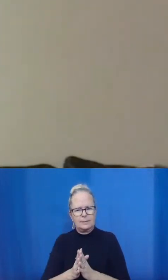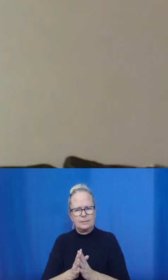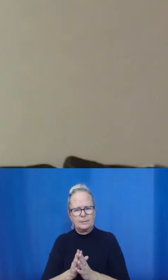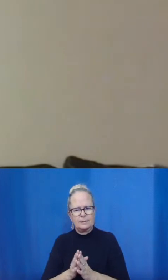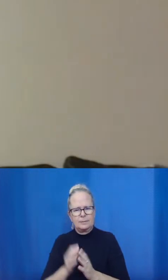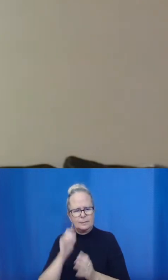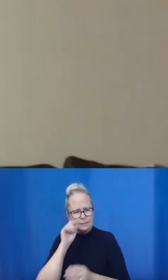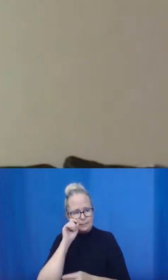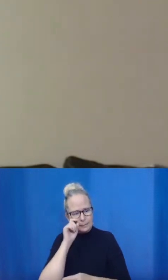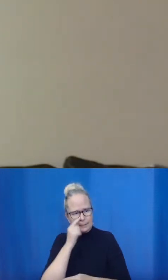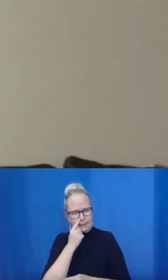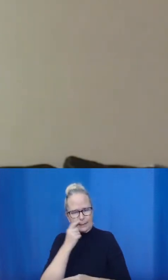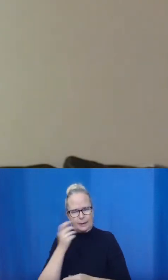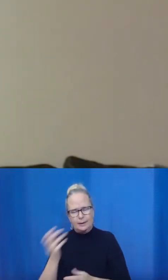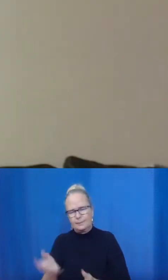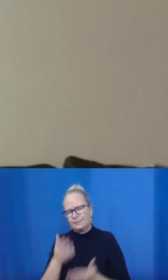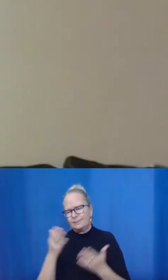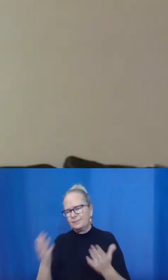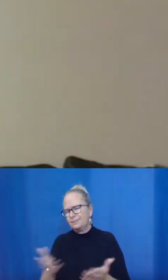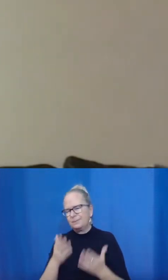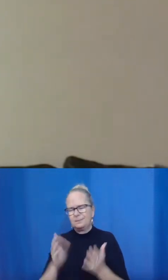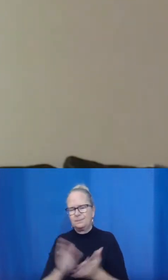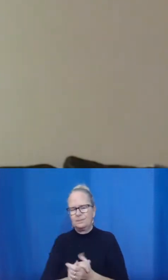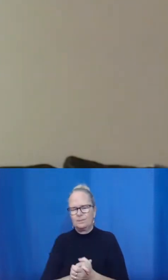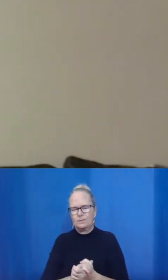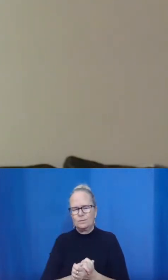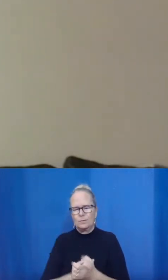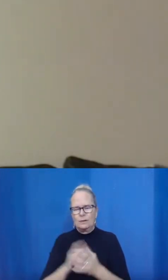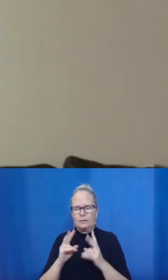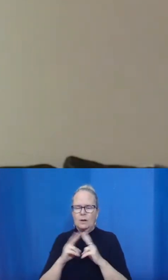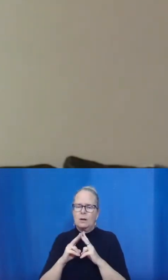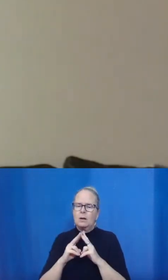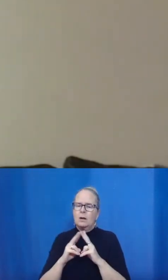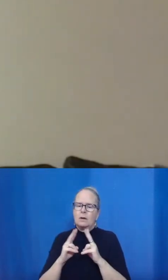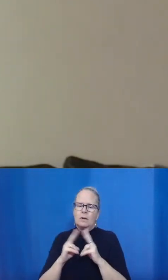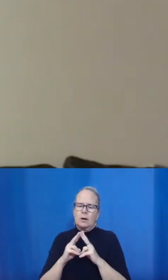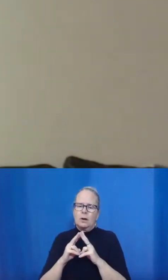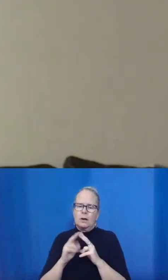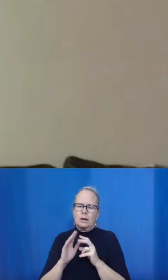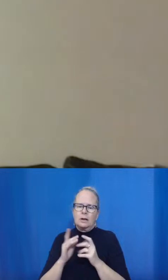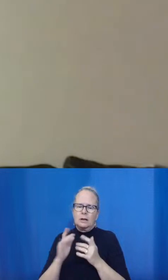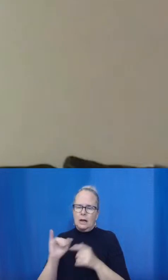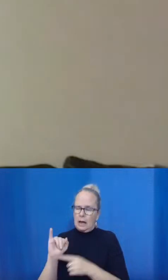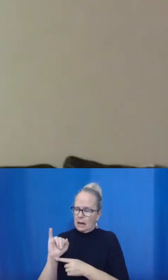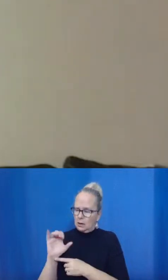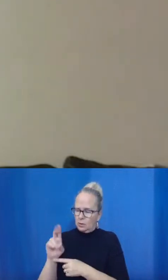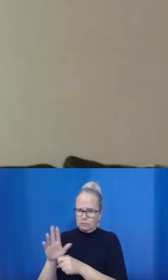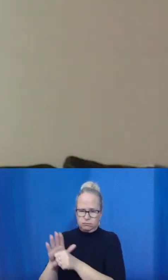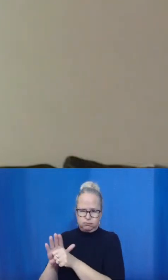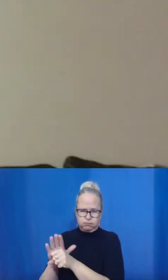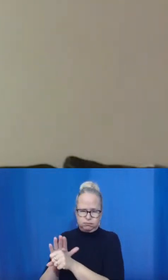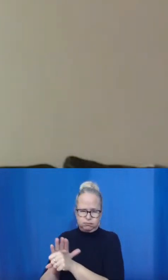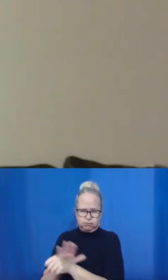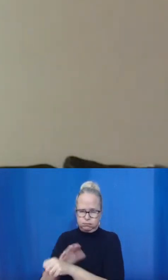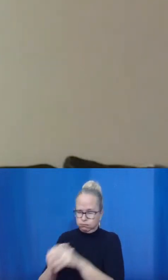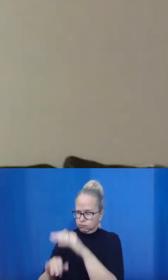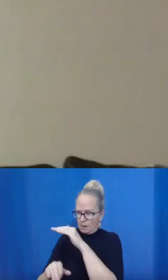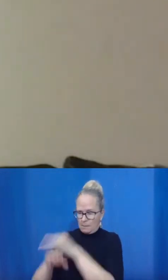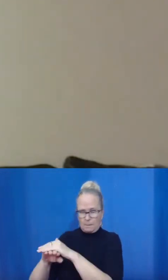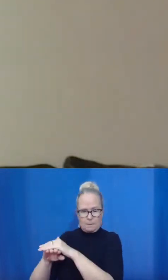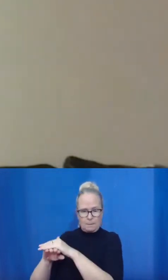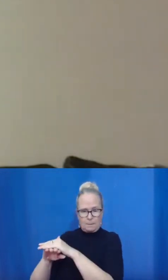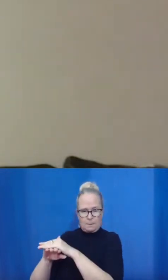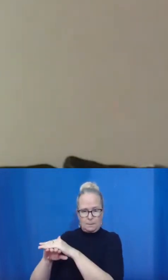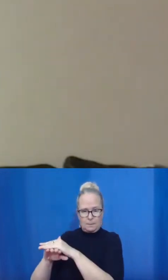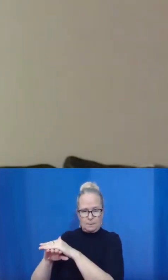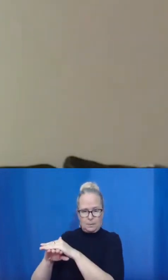ethically start a very immune suppressive treatment without that cushion, knowing that the patients, if they get